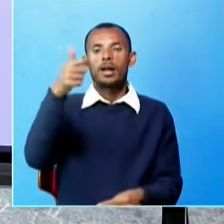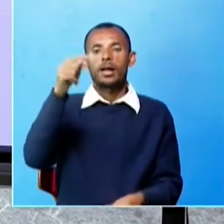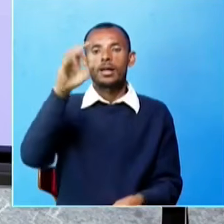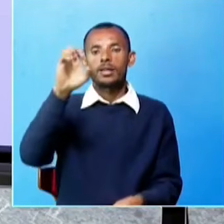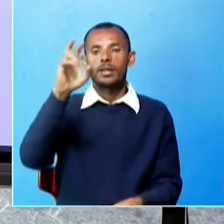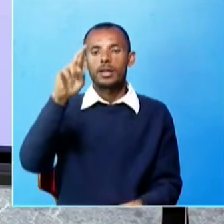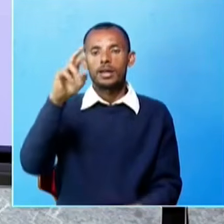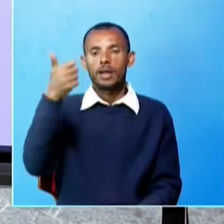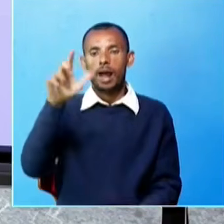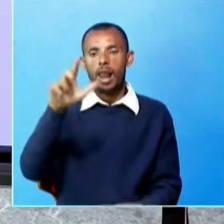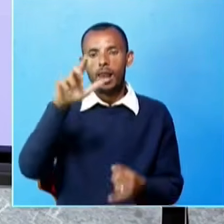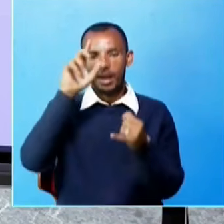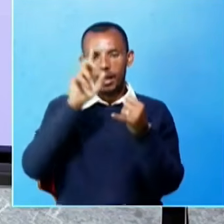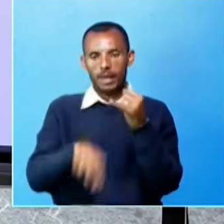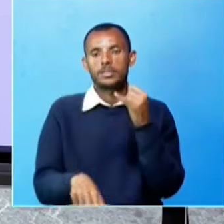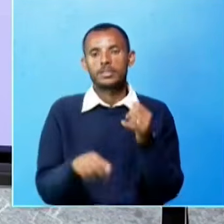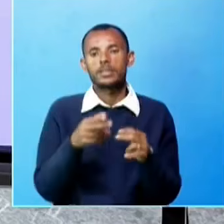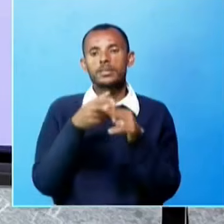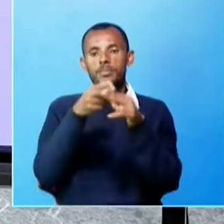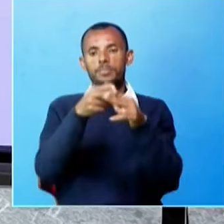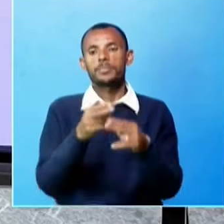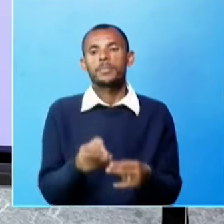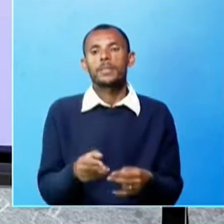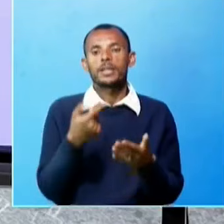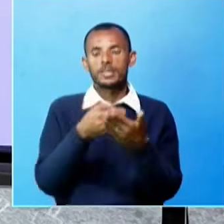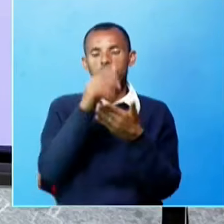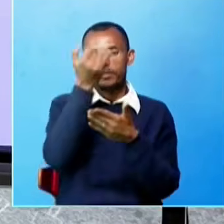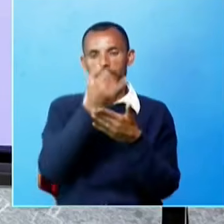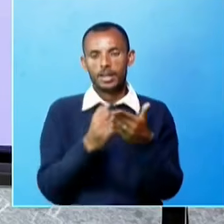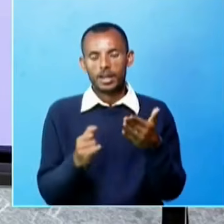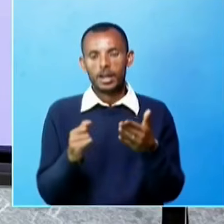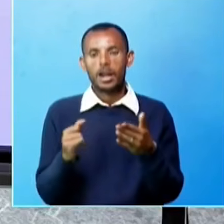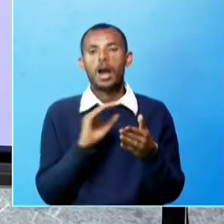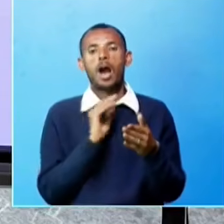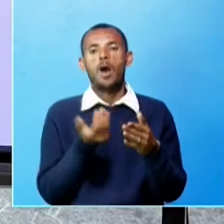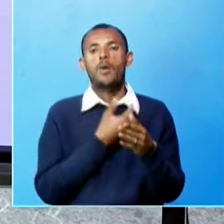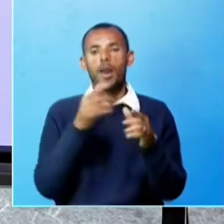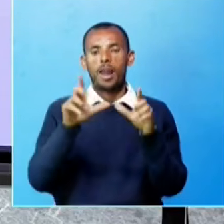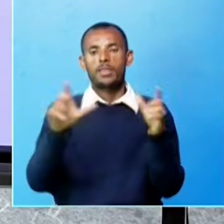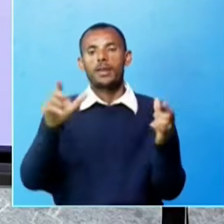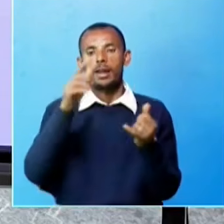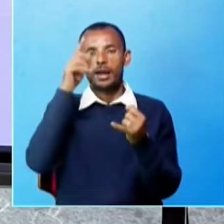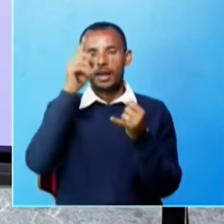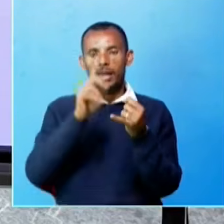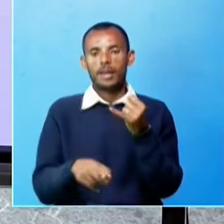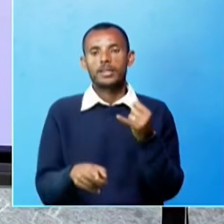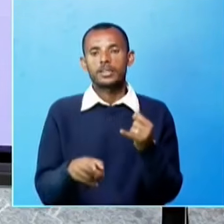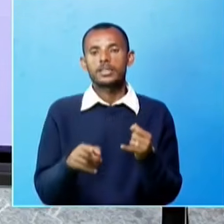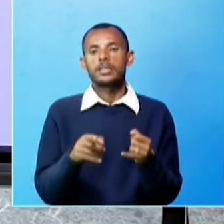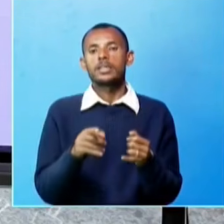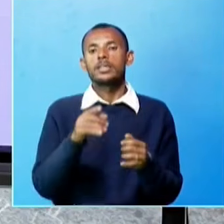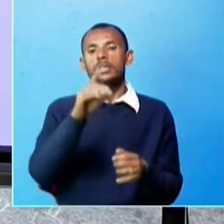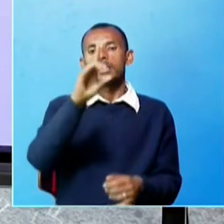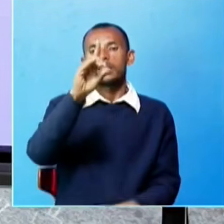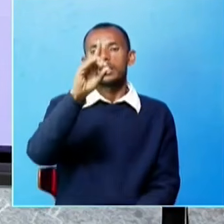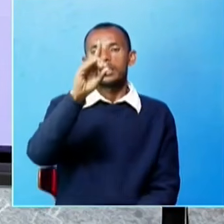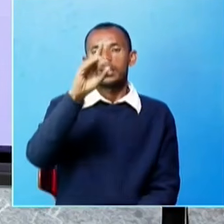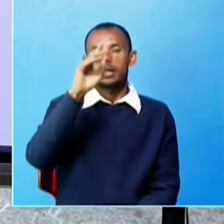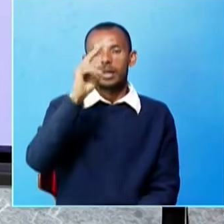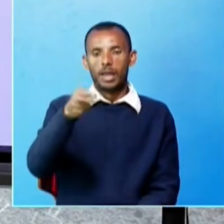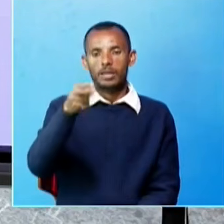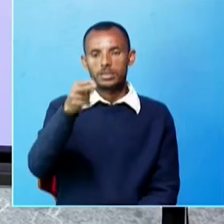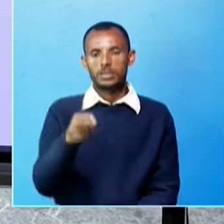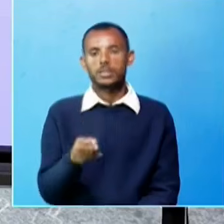edge. Okay, in this figure, our lateral edges are DH. Okay,